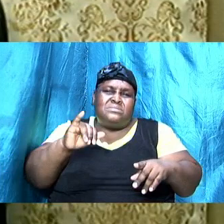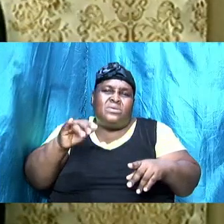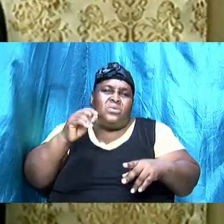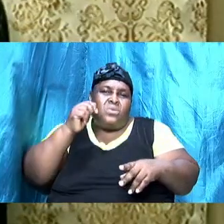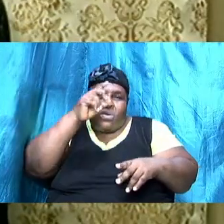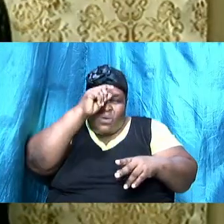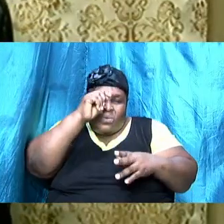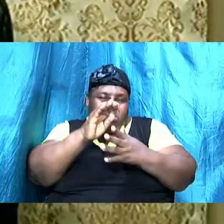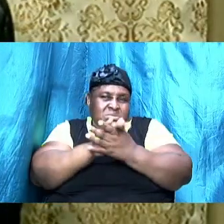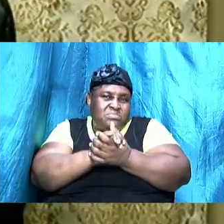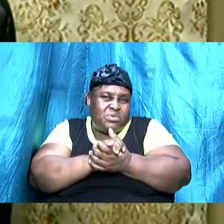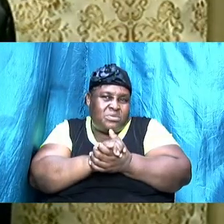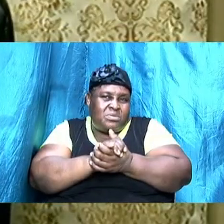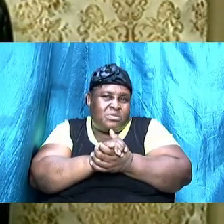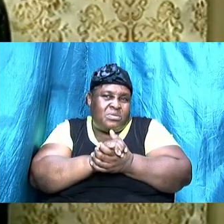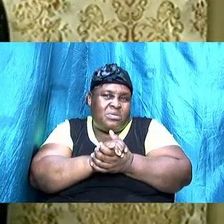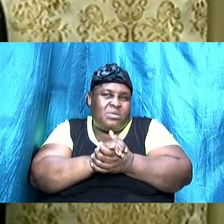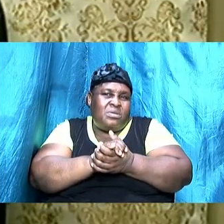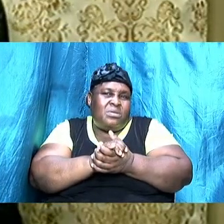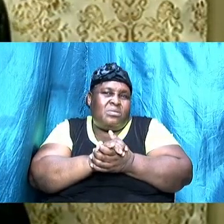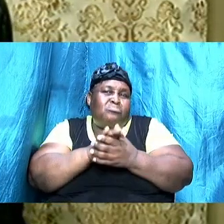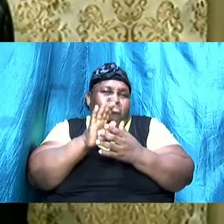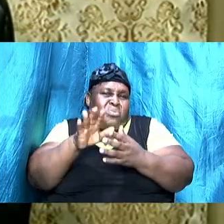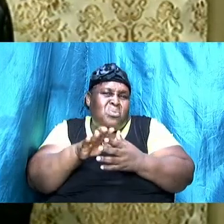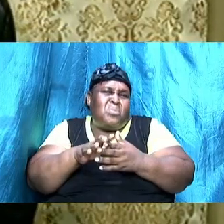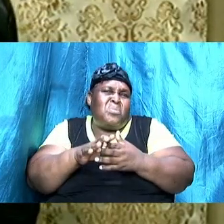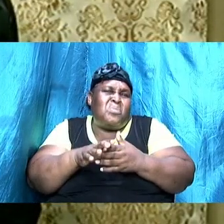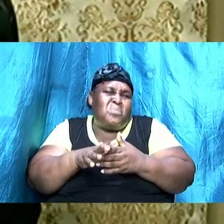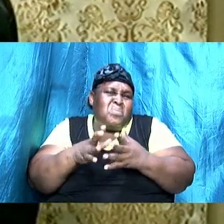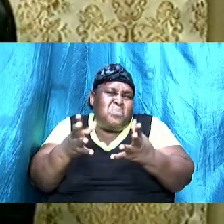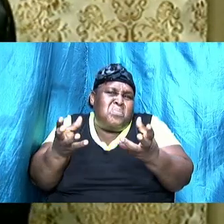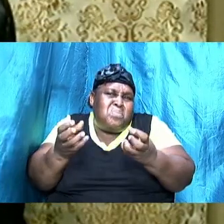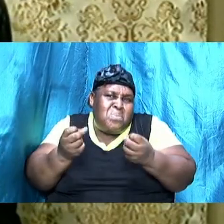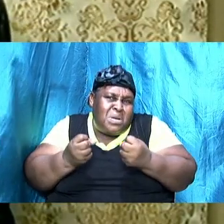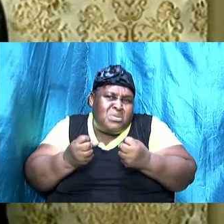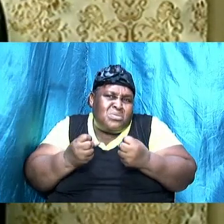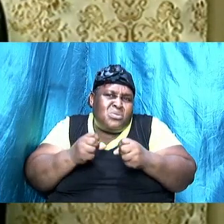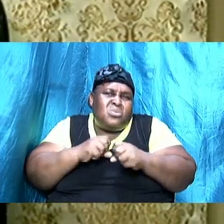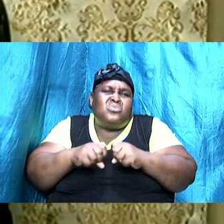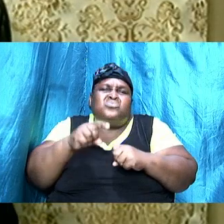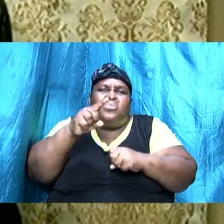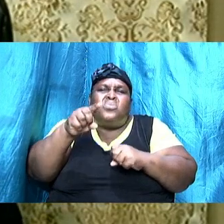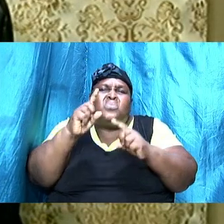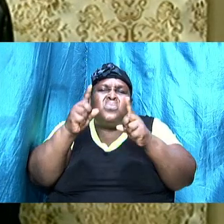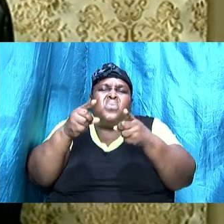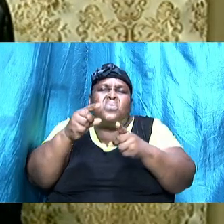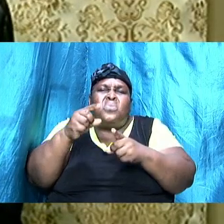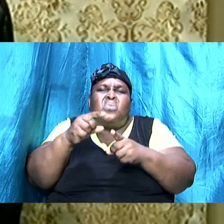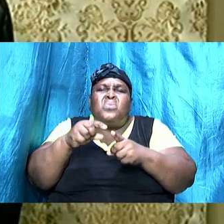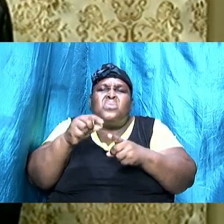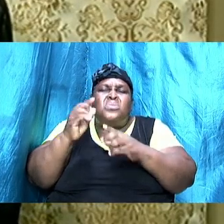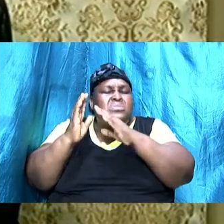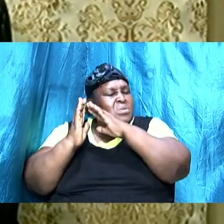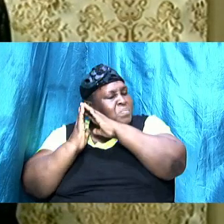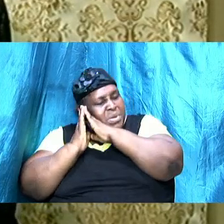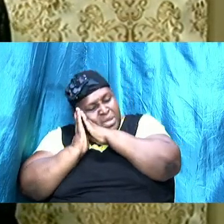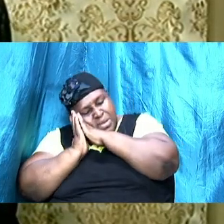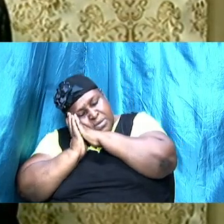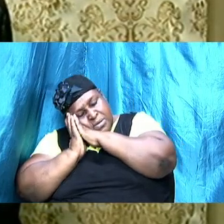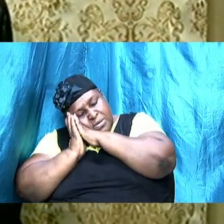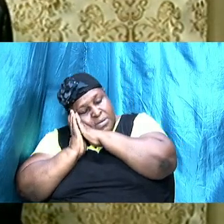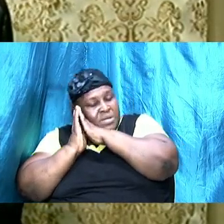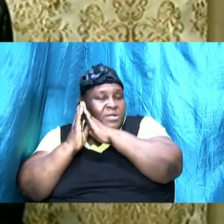husband. You're yearning for it. So you go to bed thinking about it, and maybe you have a dream about